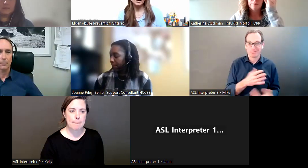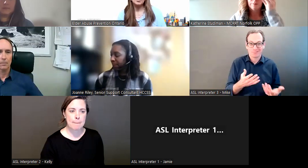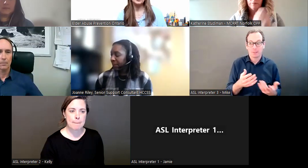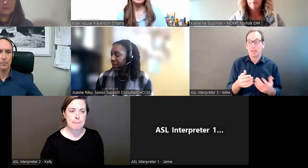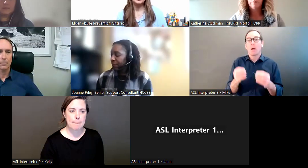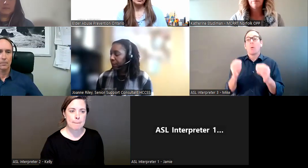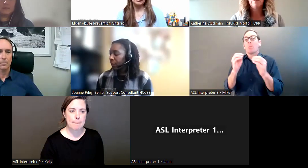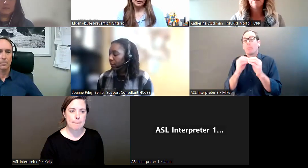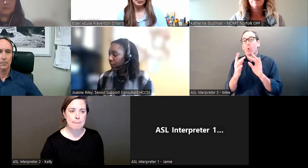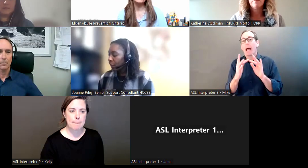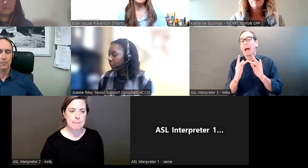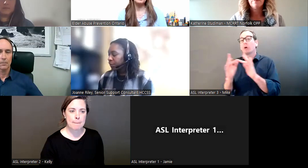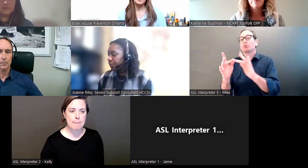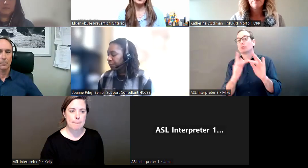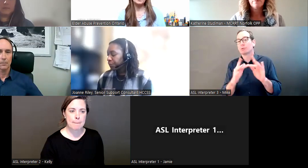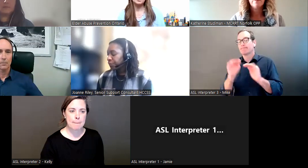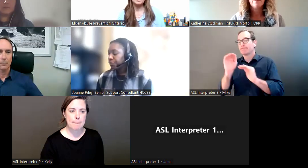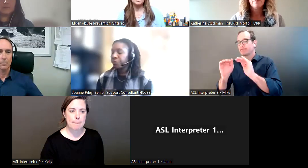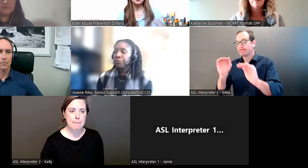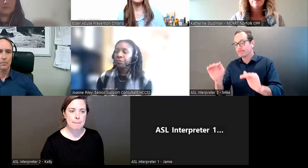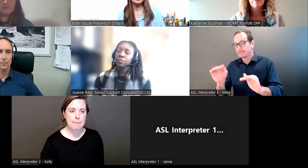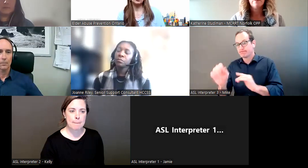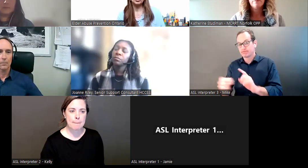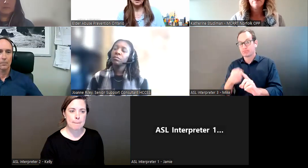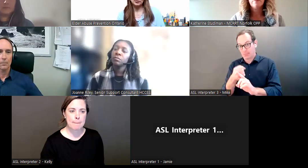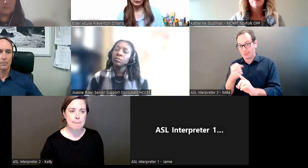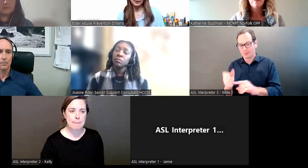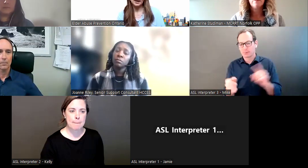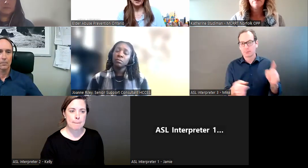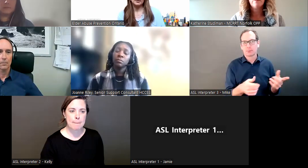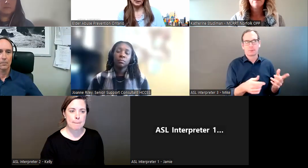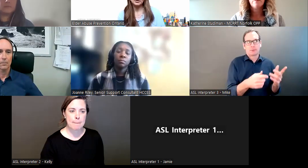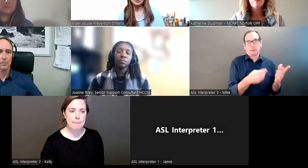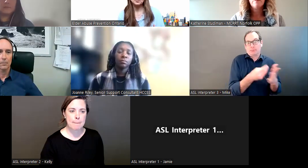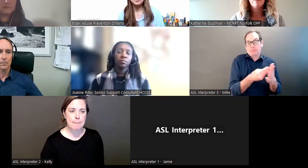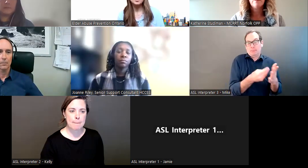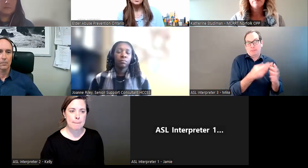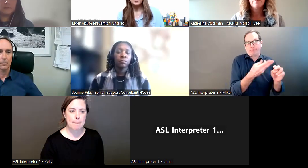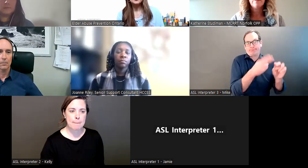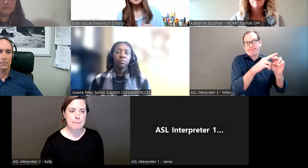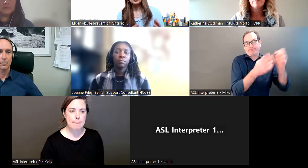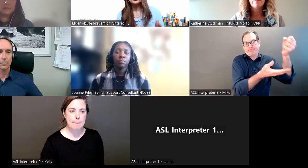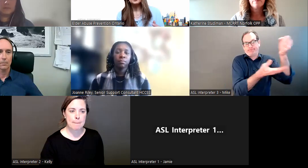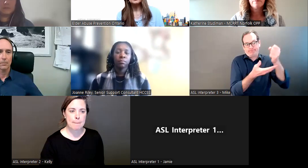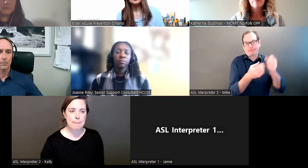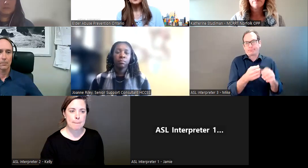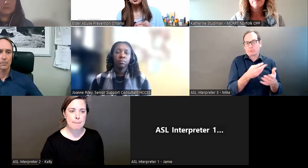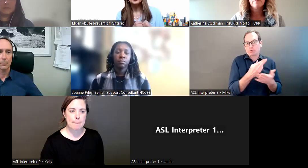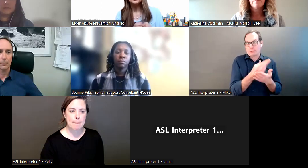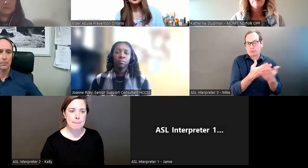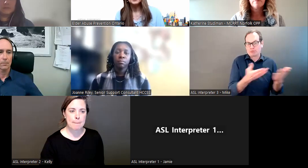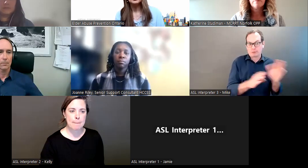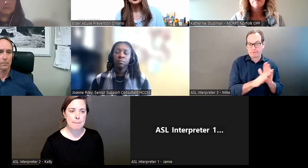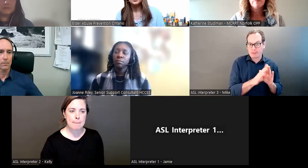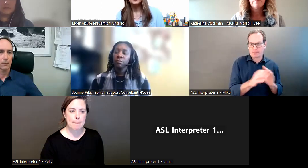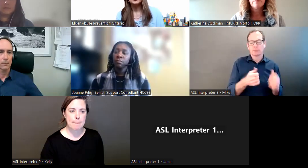one day, we could make a bigger impact in supporting older people if we had that resource piece. How does that work within home